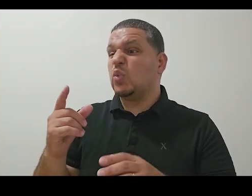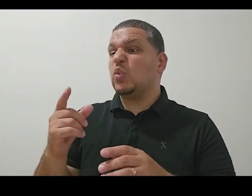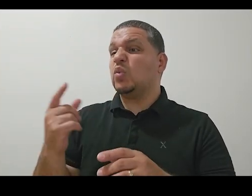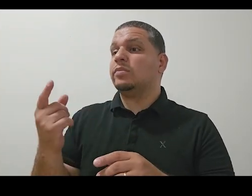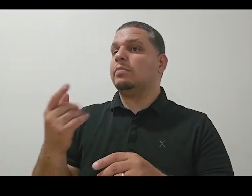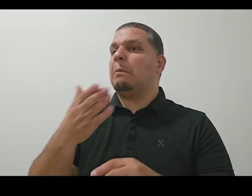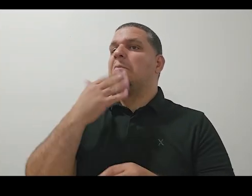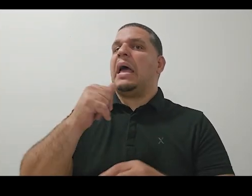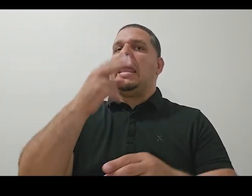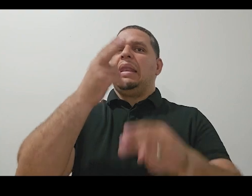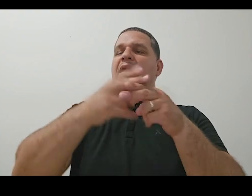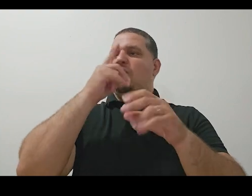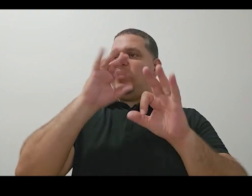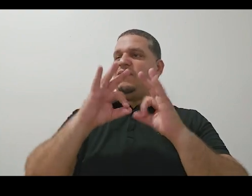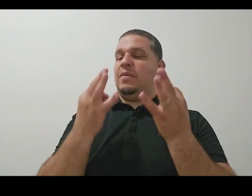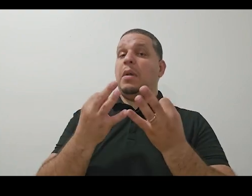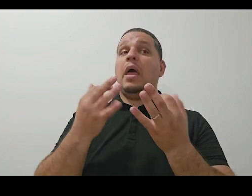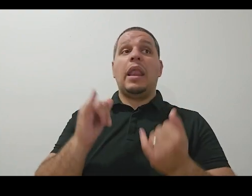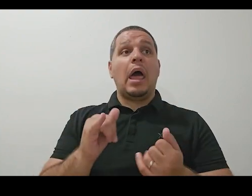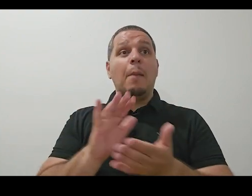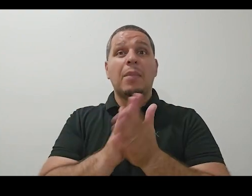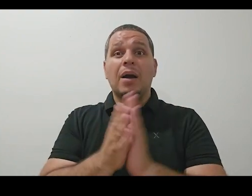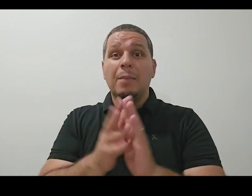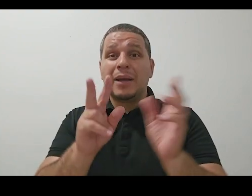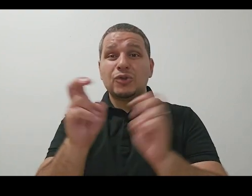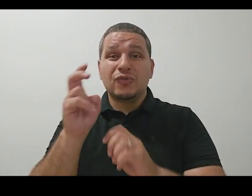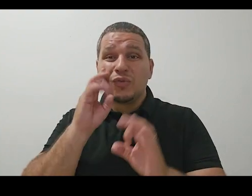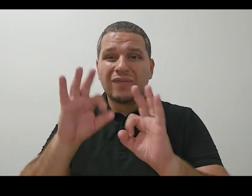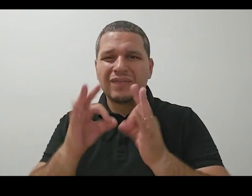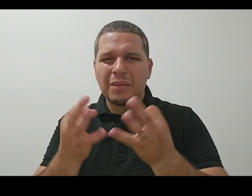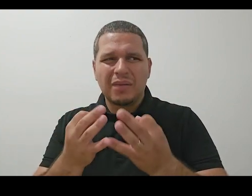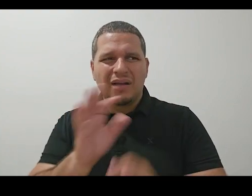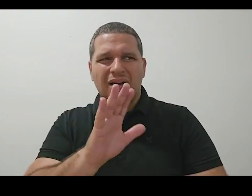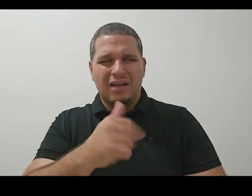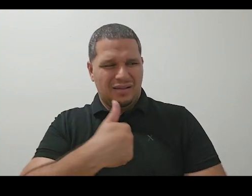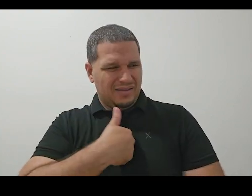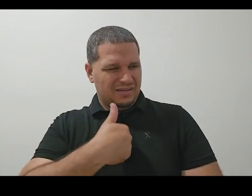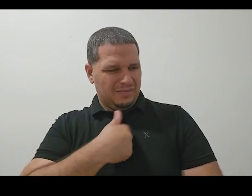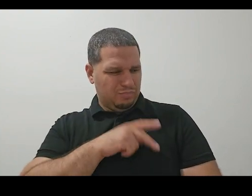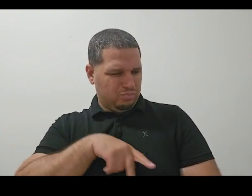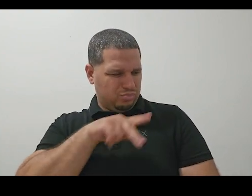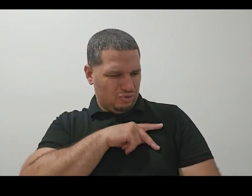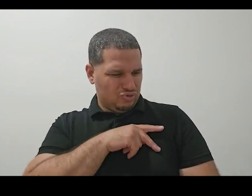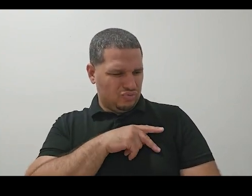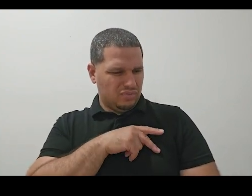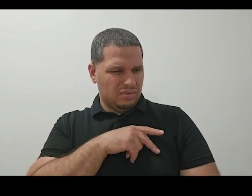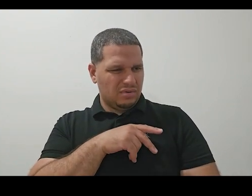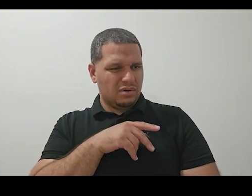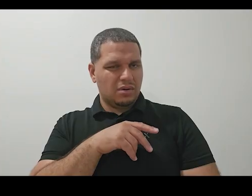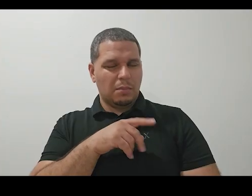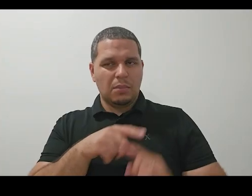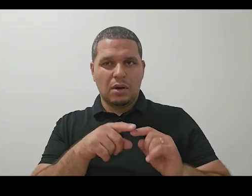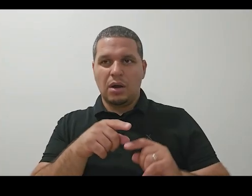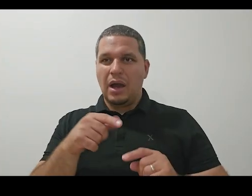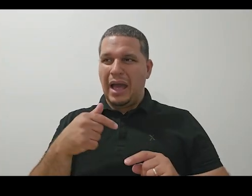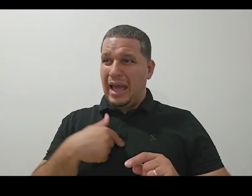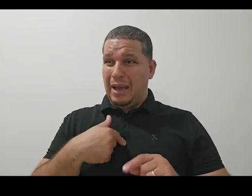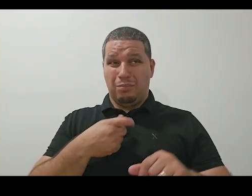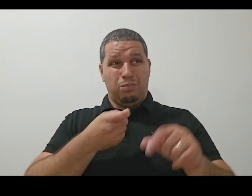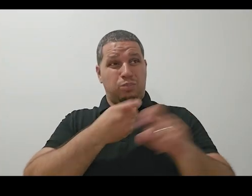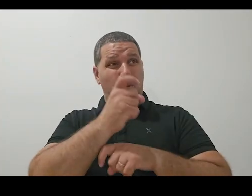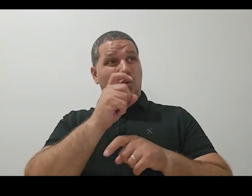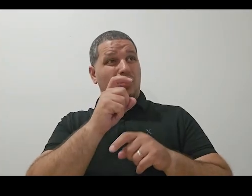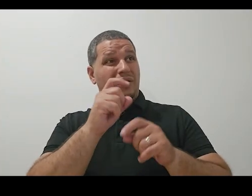to the family name. Now it became an issue of the family where I am the one that's ruining the family's